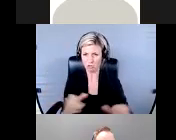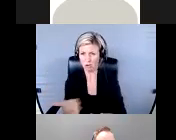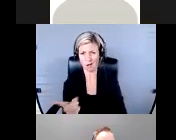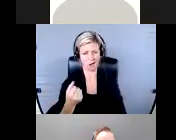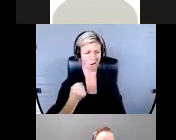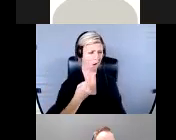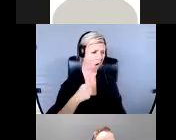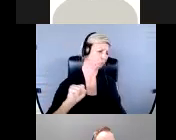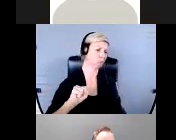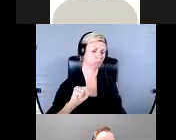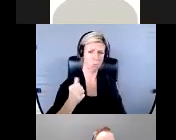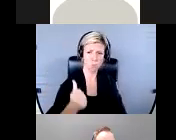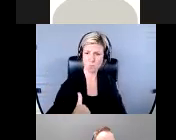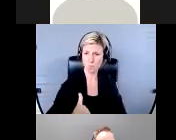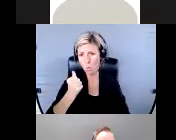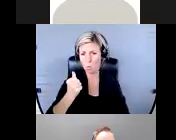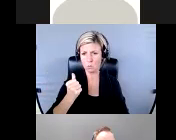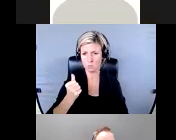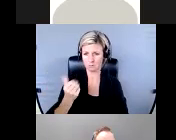then how can you have a mediation with no